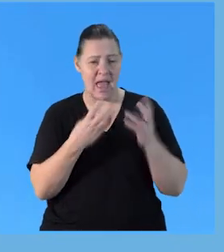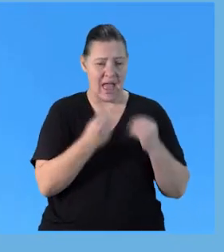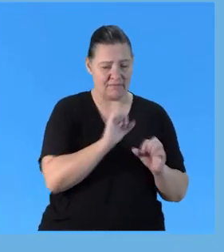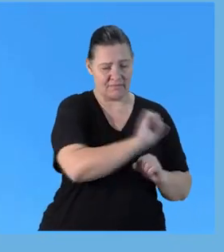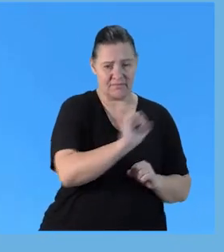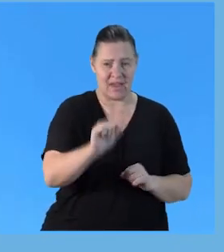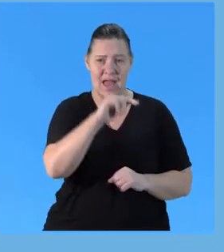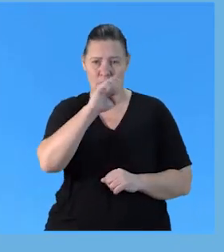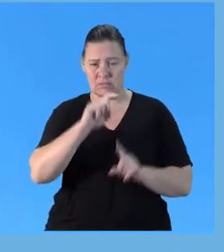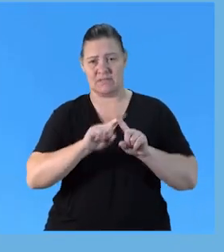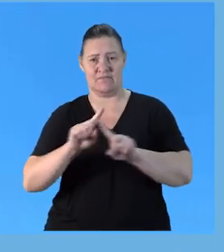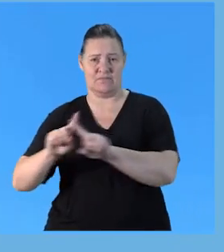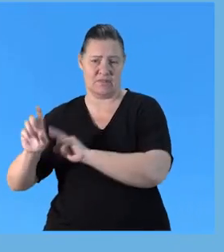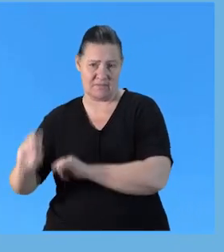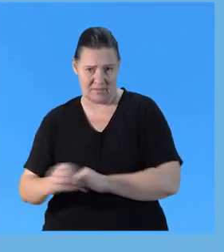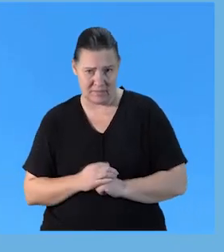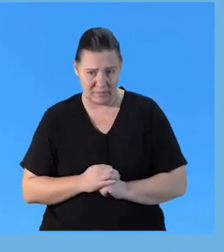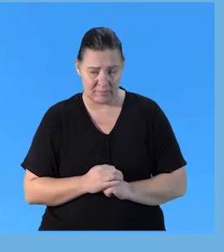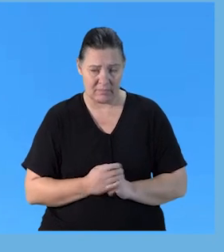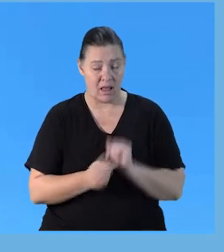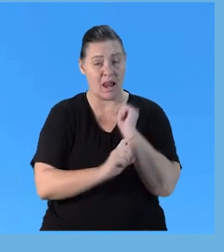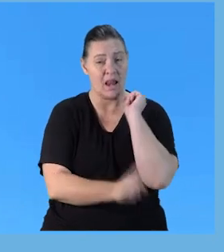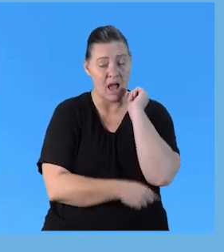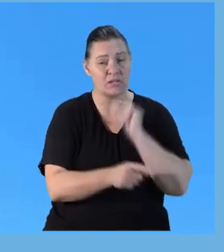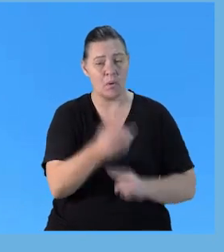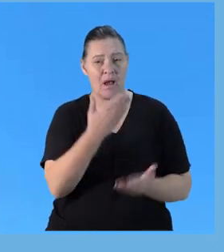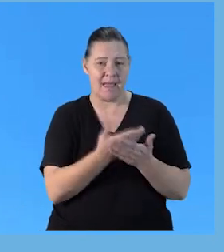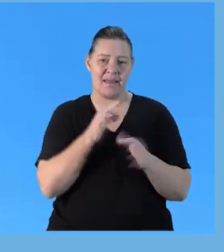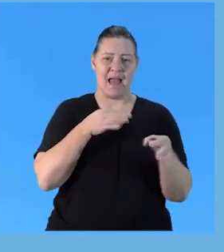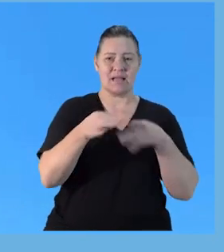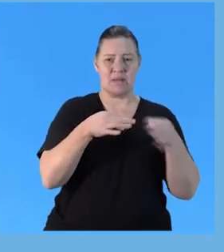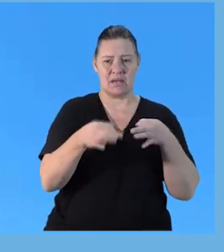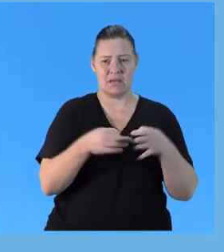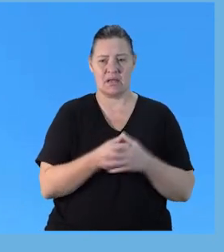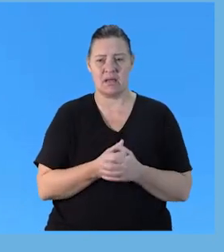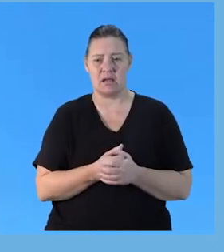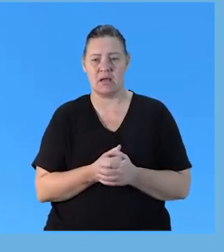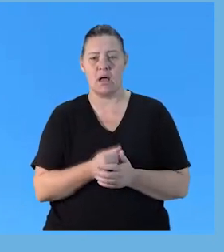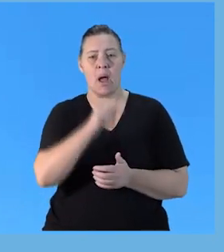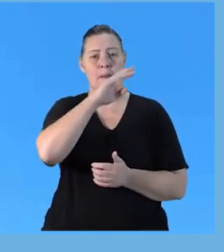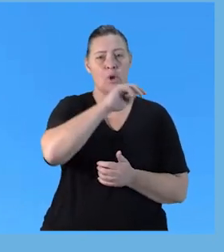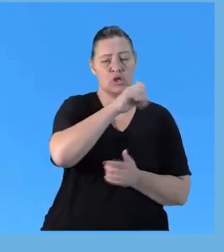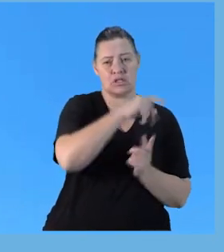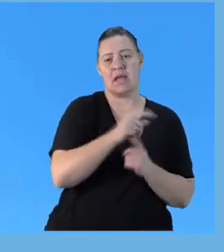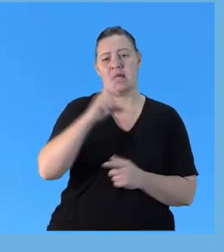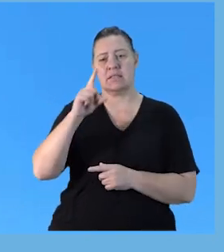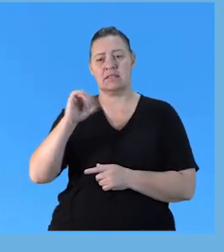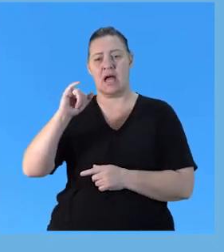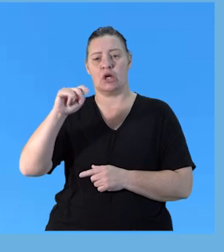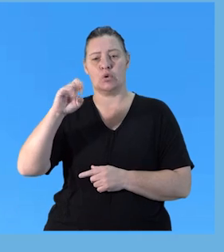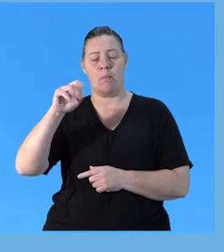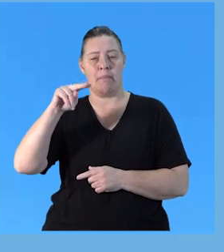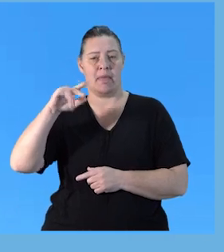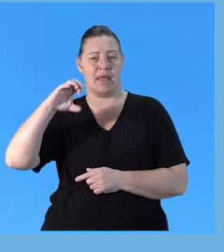like this, where the long annotation here shows a positive terminal and the short one shows